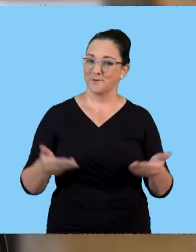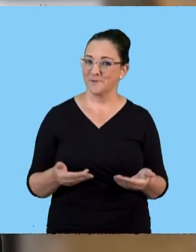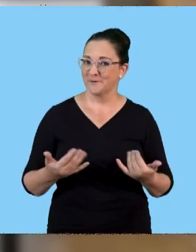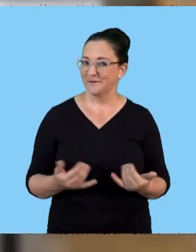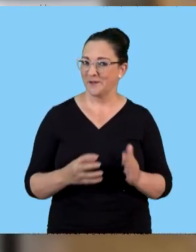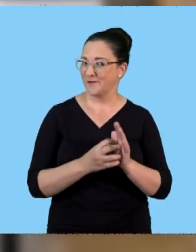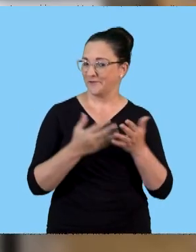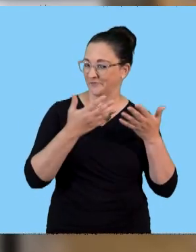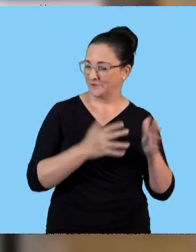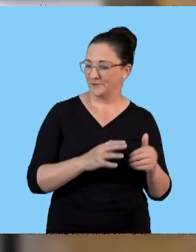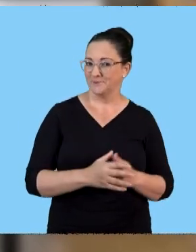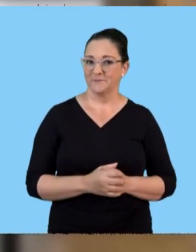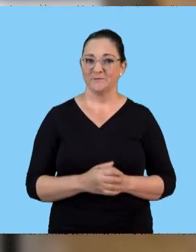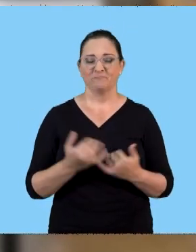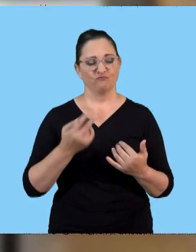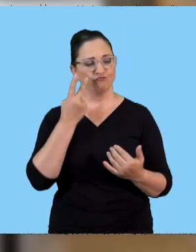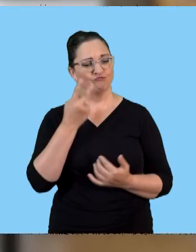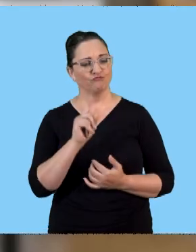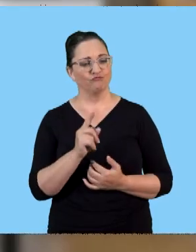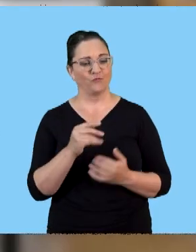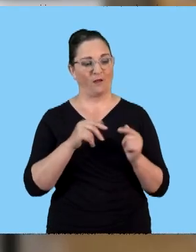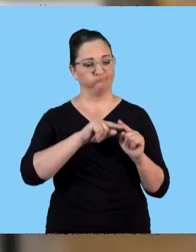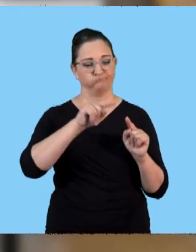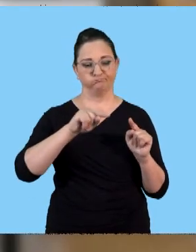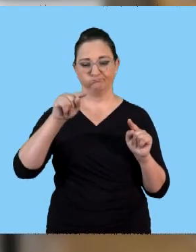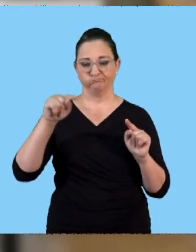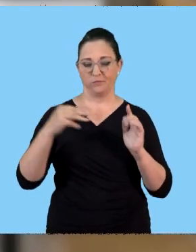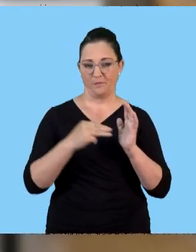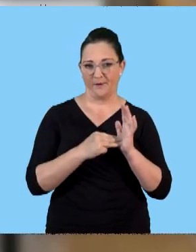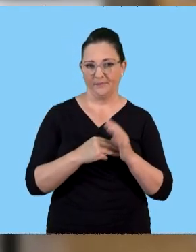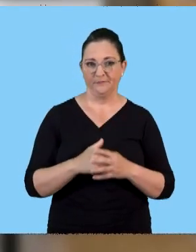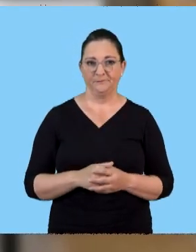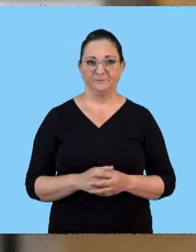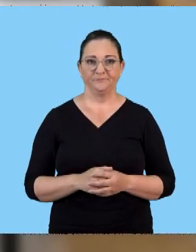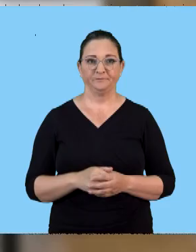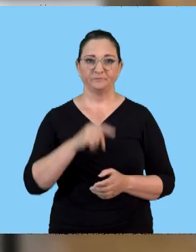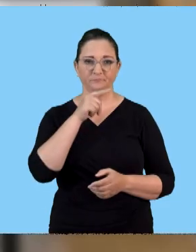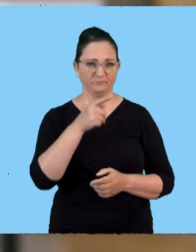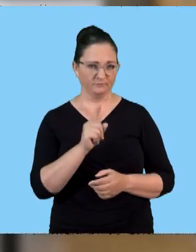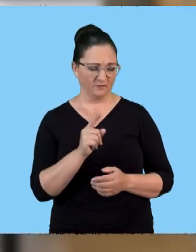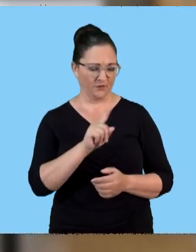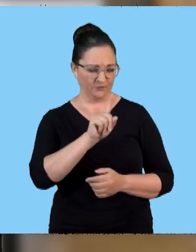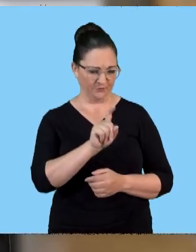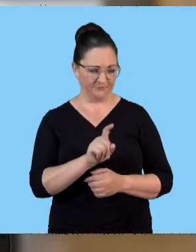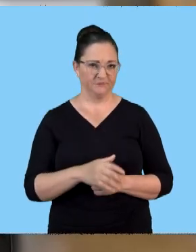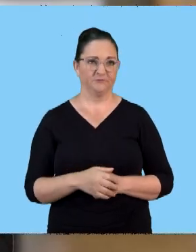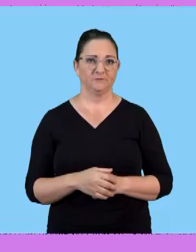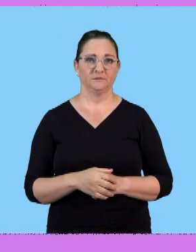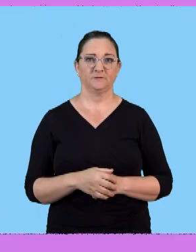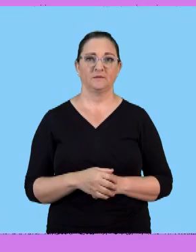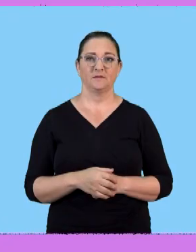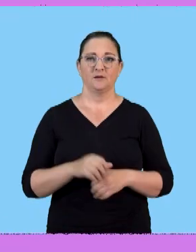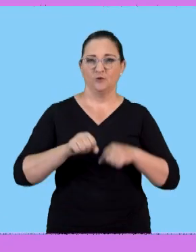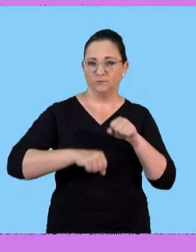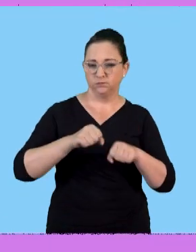Guys, welcome back after our advert break. Let us now look at an elevation map. Okay, so the question at hand says the following. The